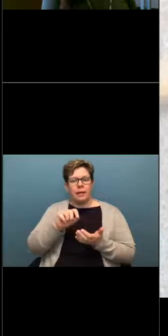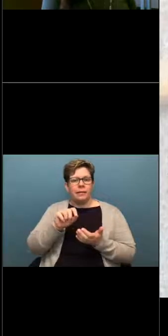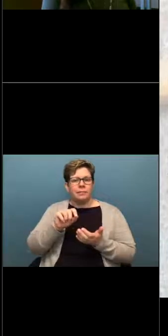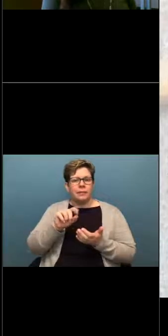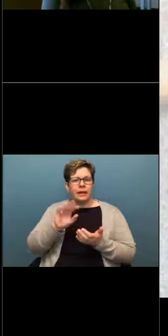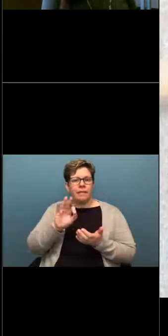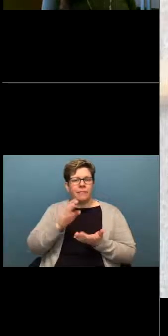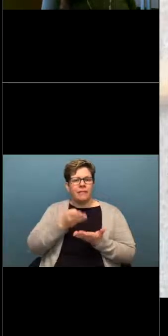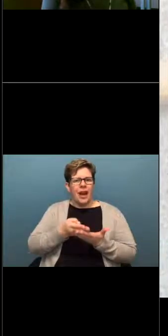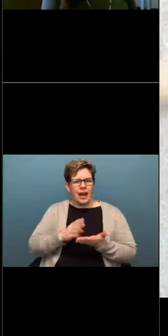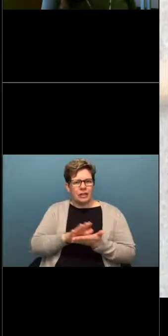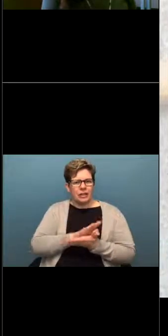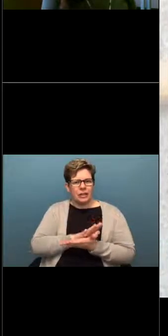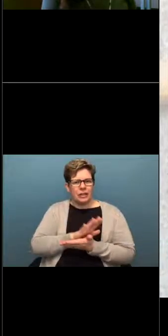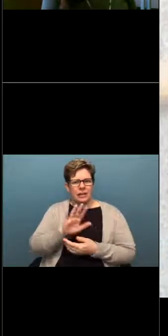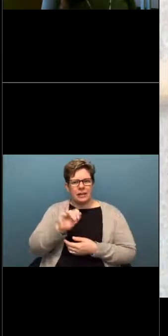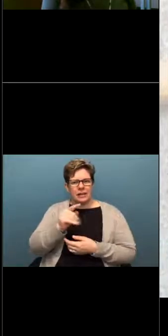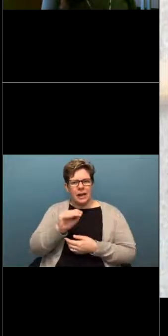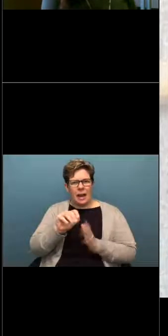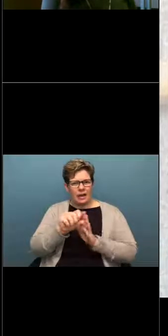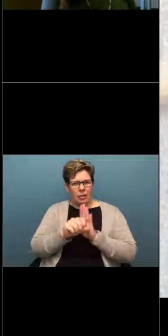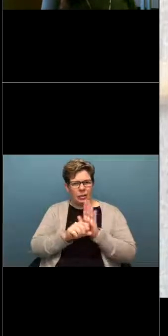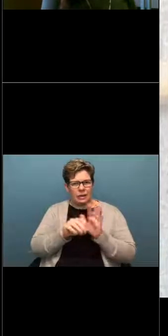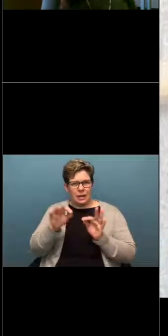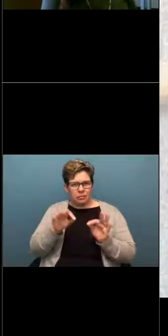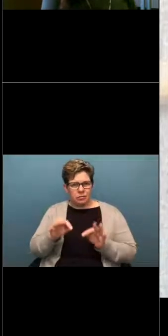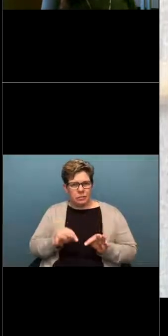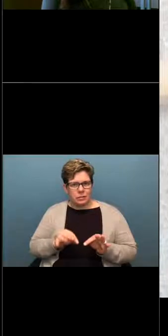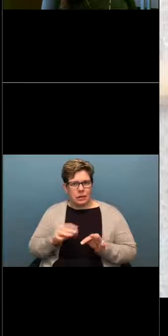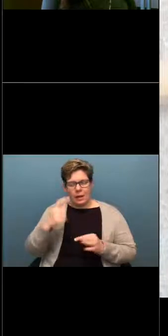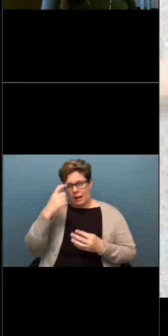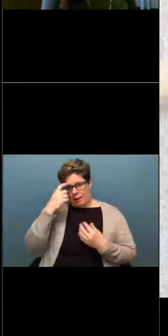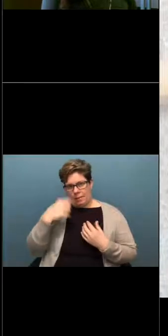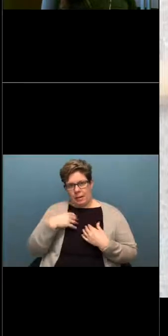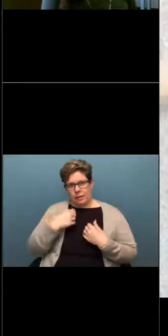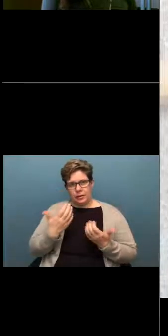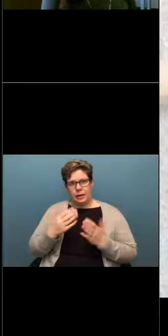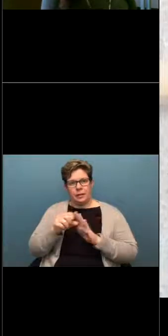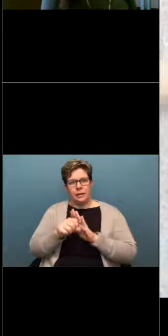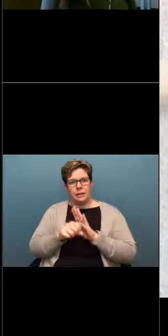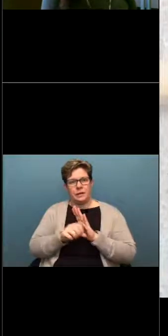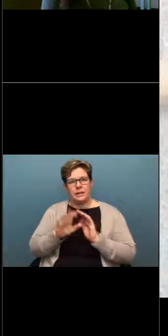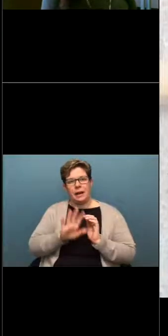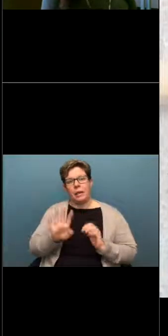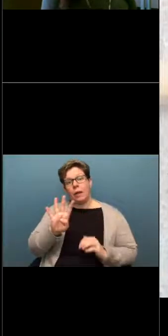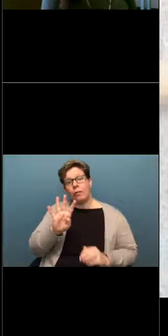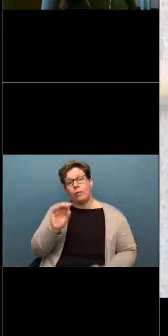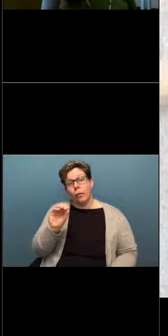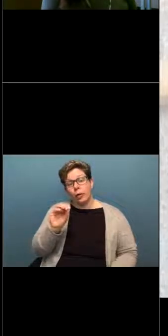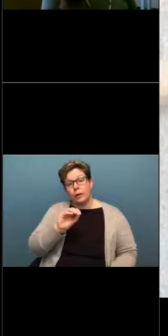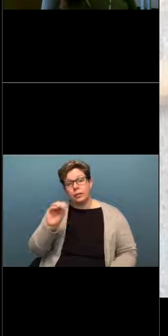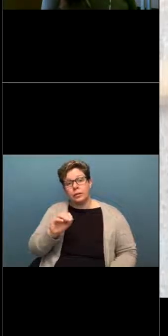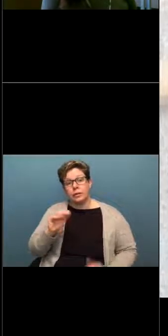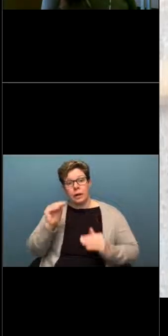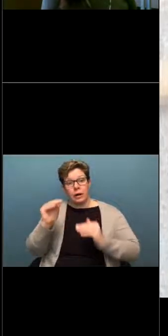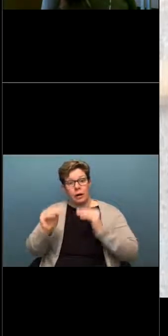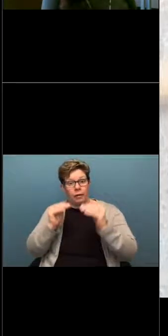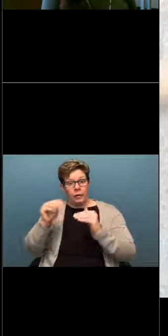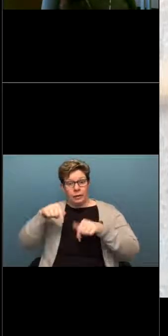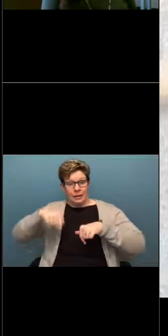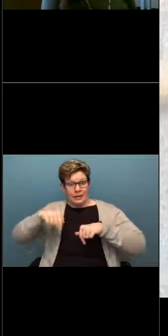and that told us a few things about the state of mental health care here in our state. About 40% of adults in